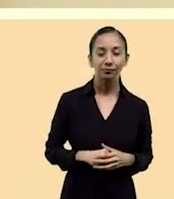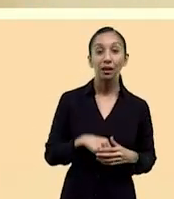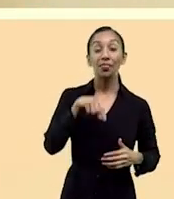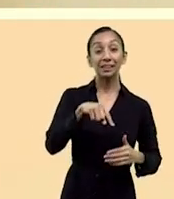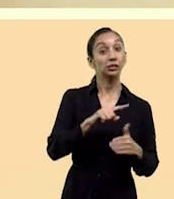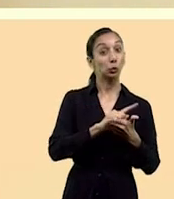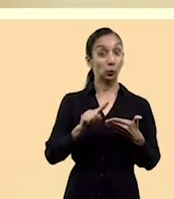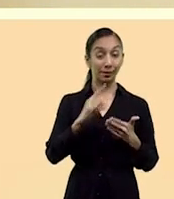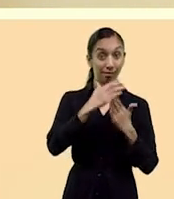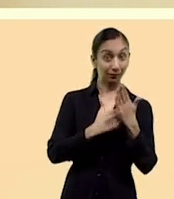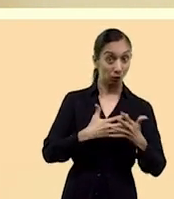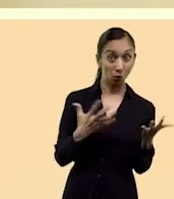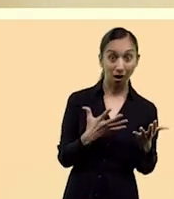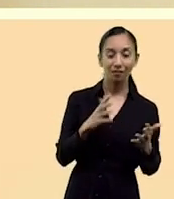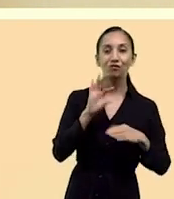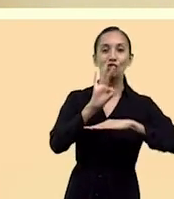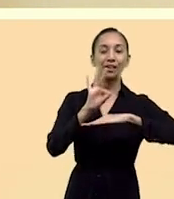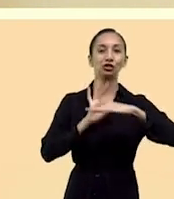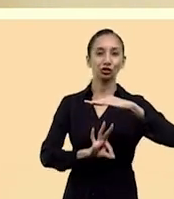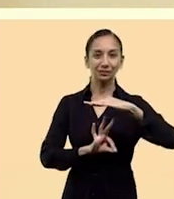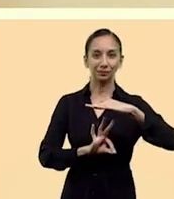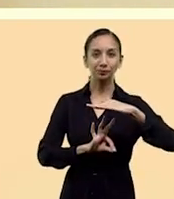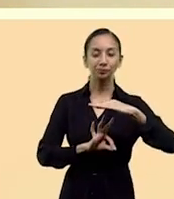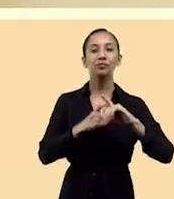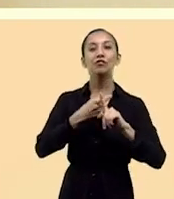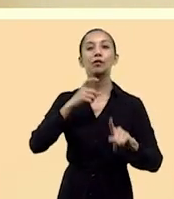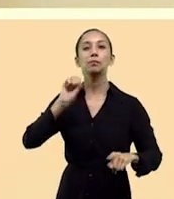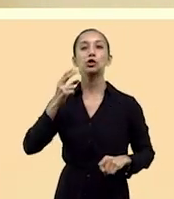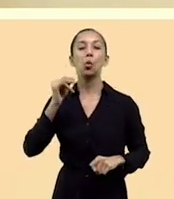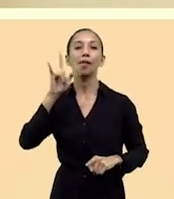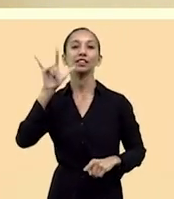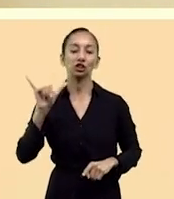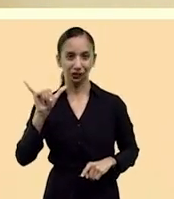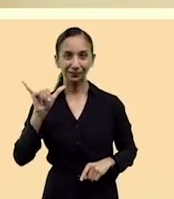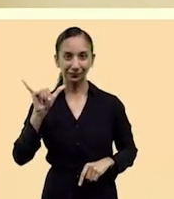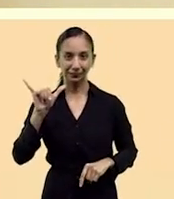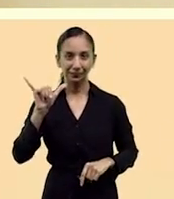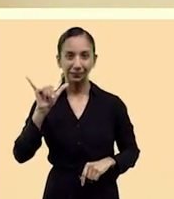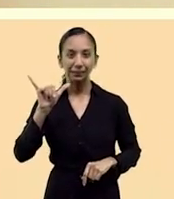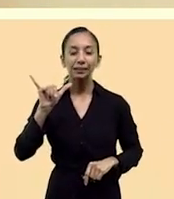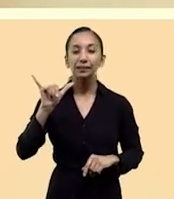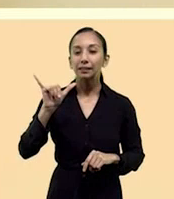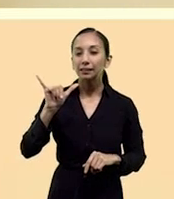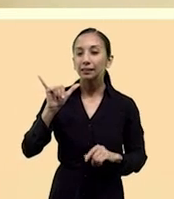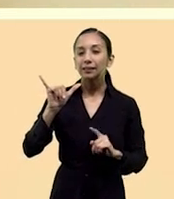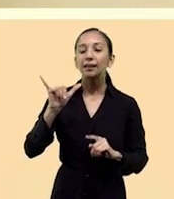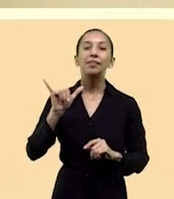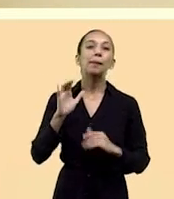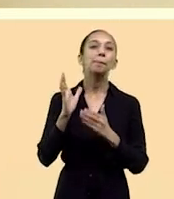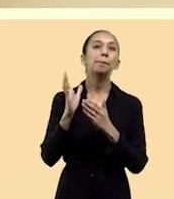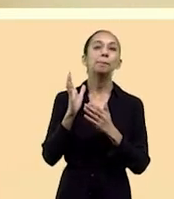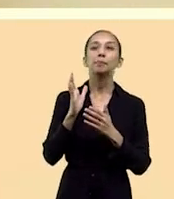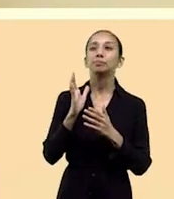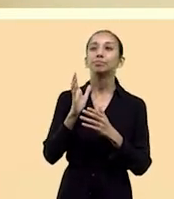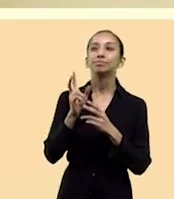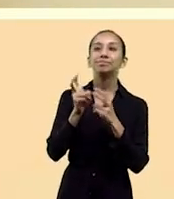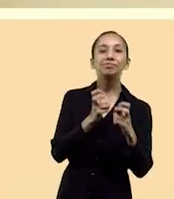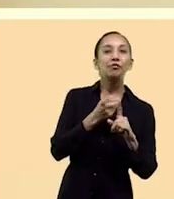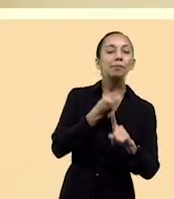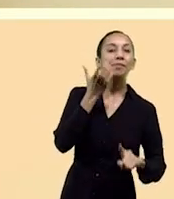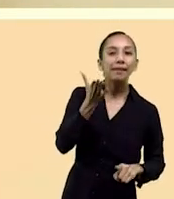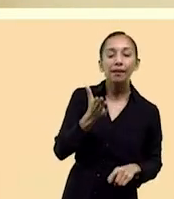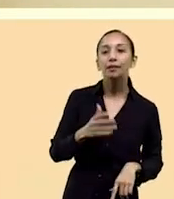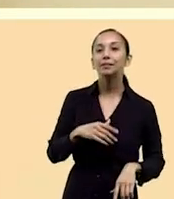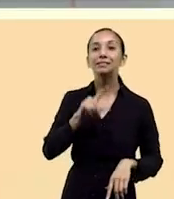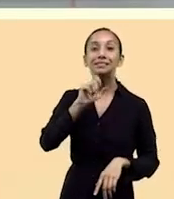lesson on fractions in math from Schoology, bring in the McGraw-Hill, so bringing in their textbook and a little bit more